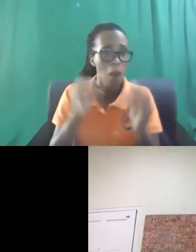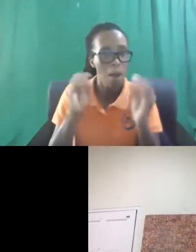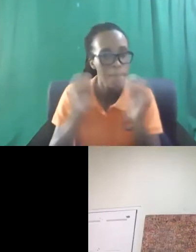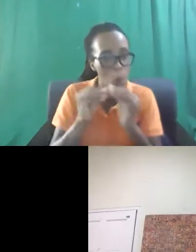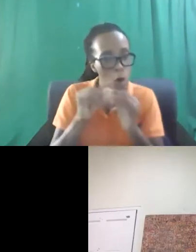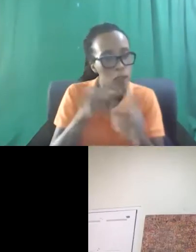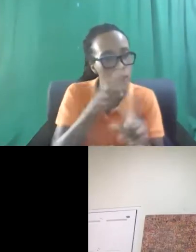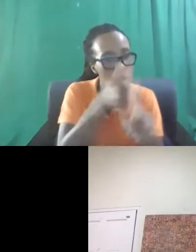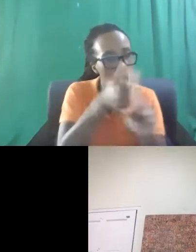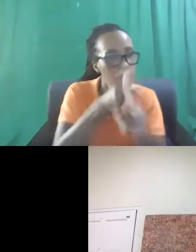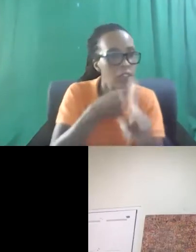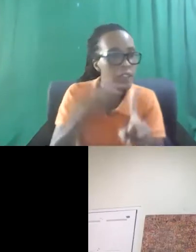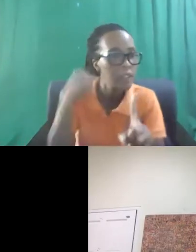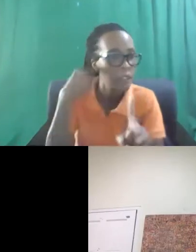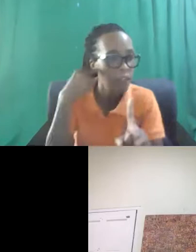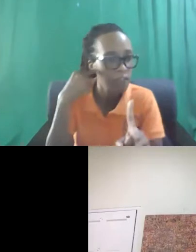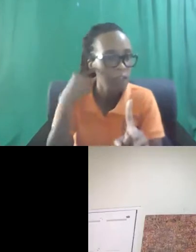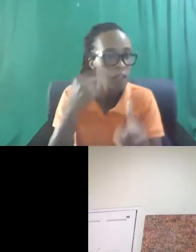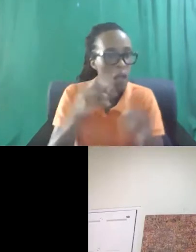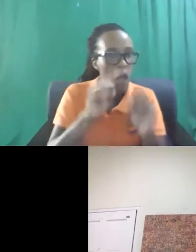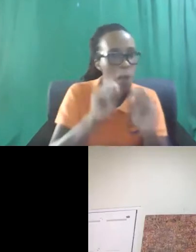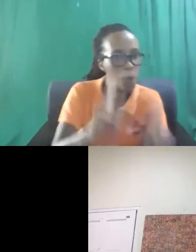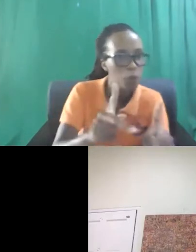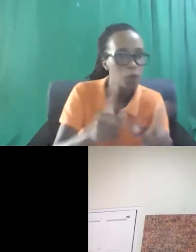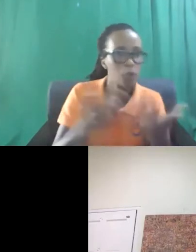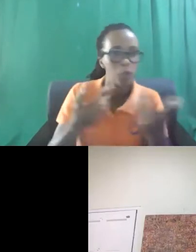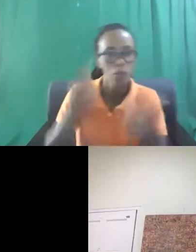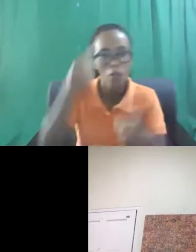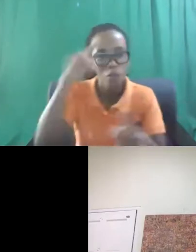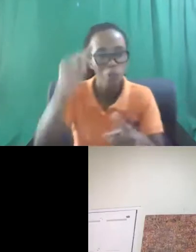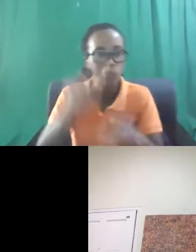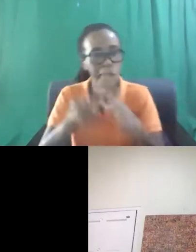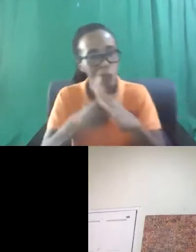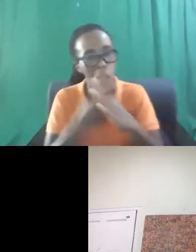amongst people who have the linguistic knowledge and skills.